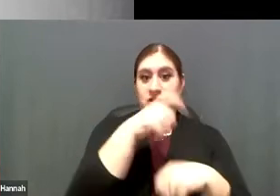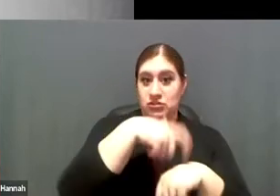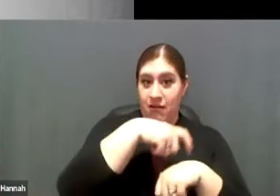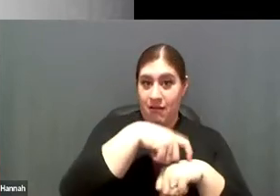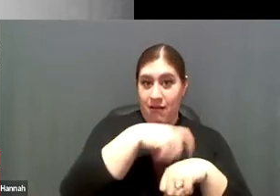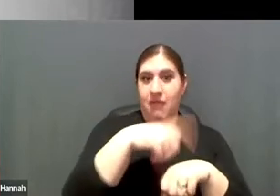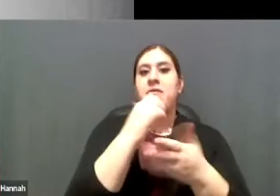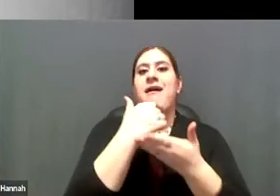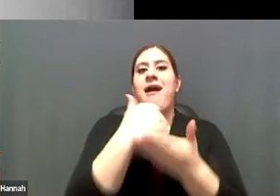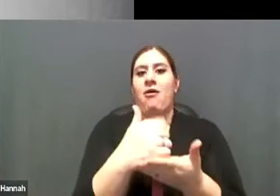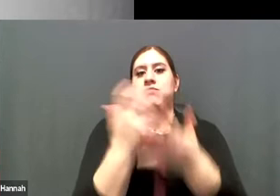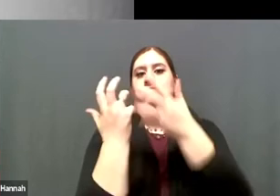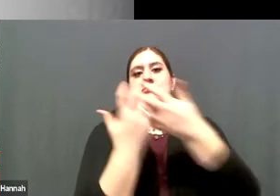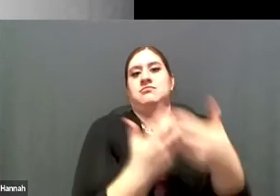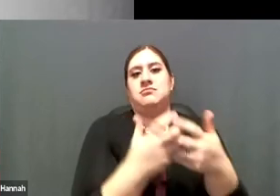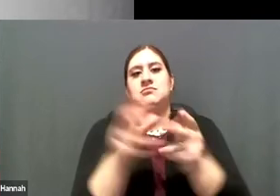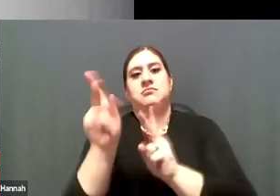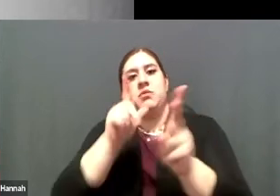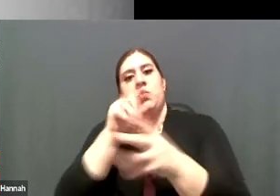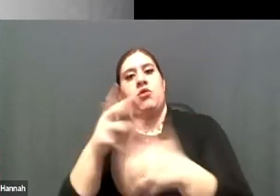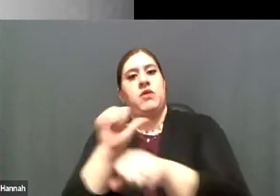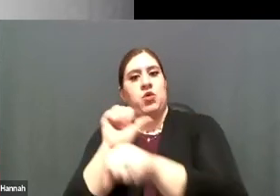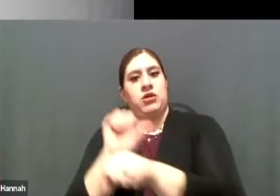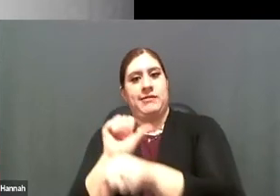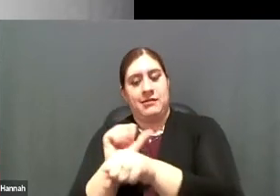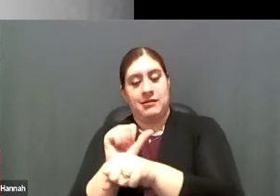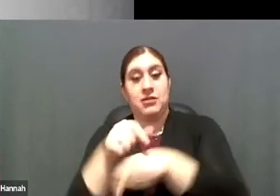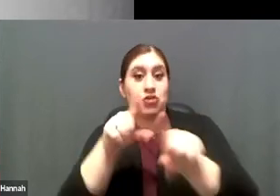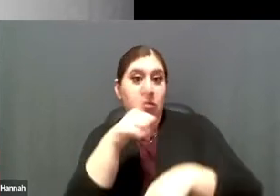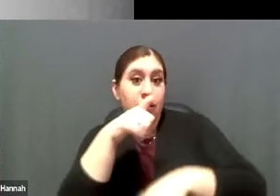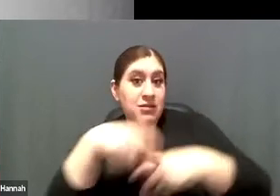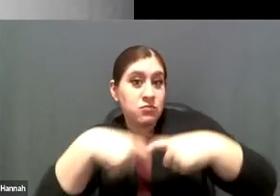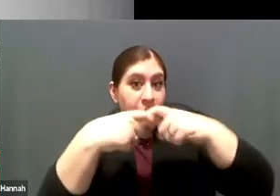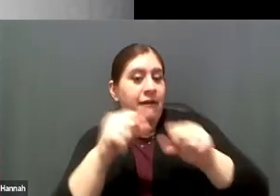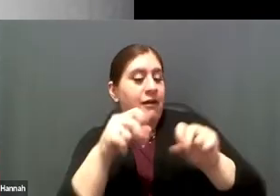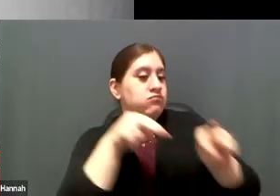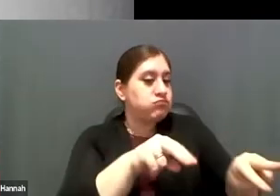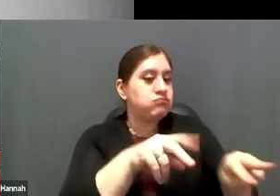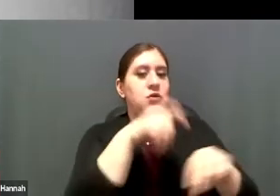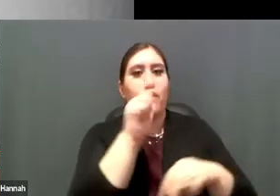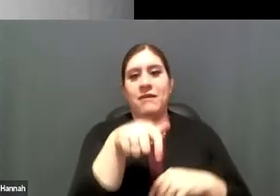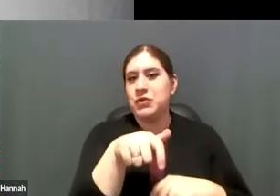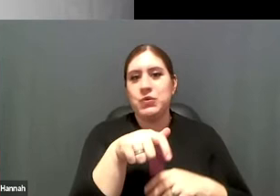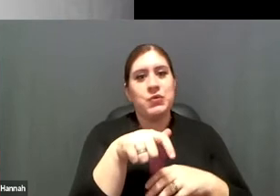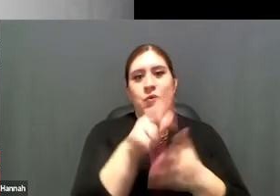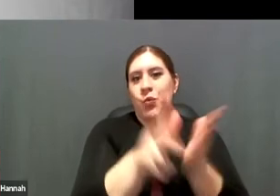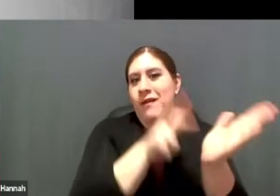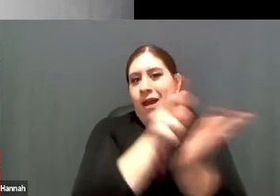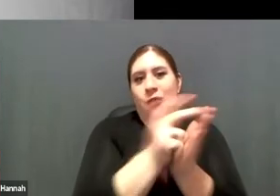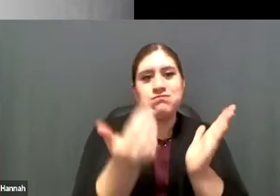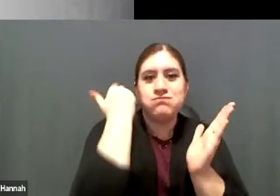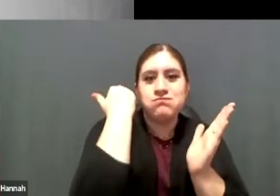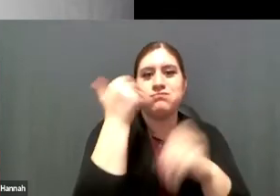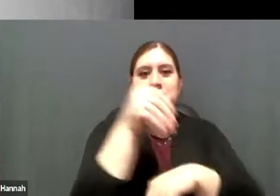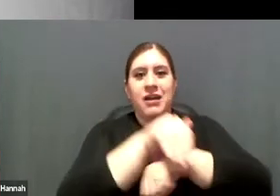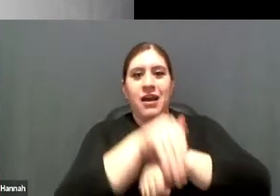to help accommodate the working professionals, those people. So during your lunch break, you go in, you're not having to take up 3 hours in your night when